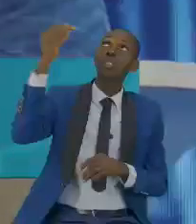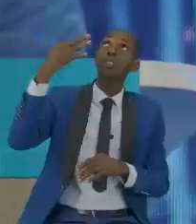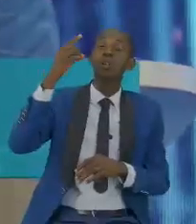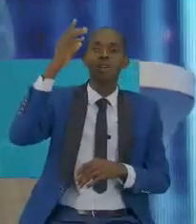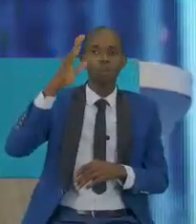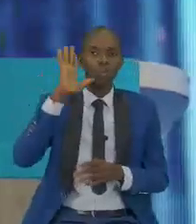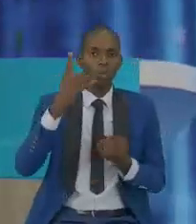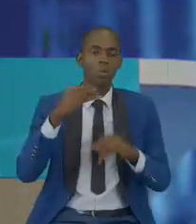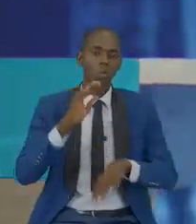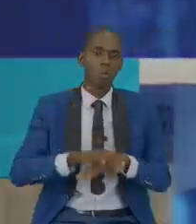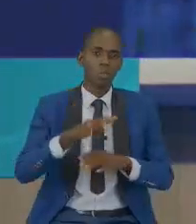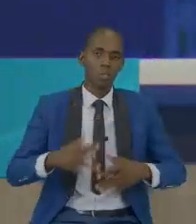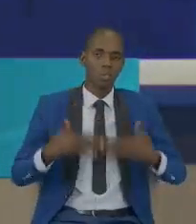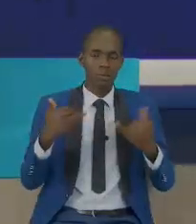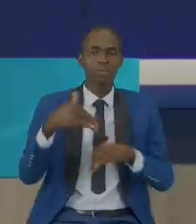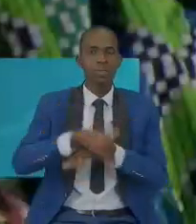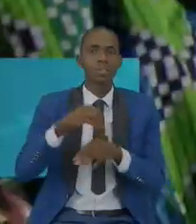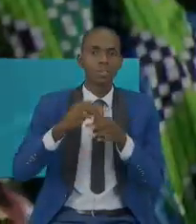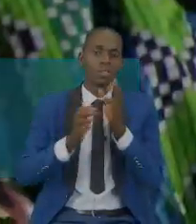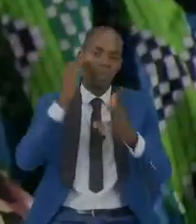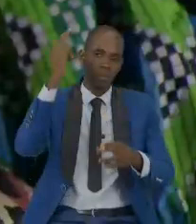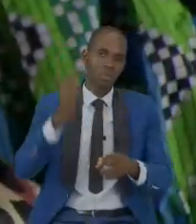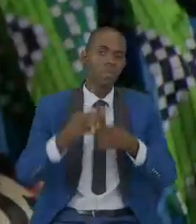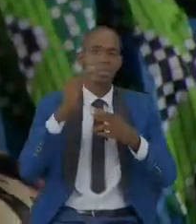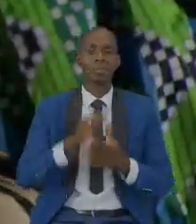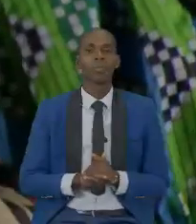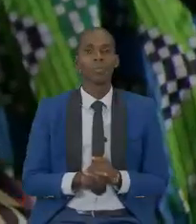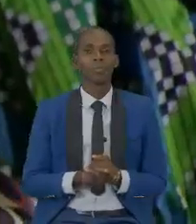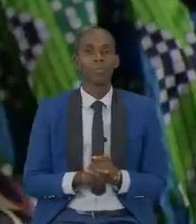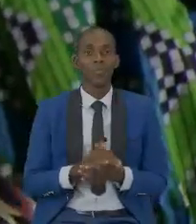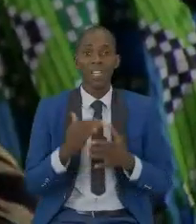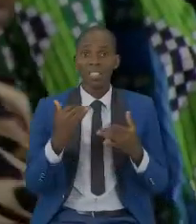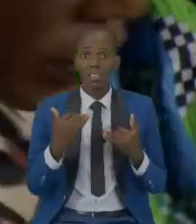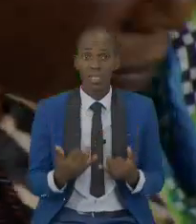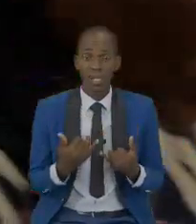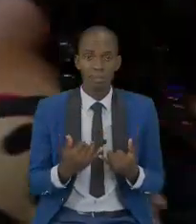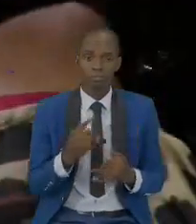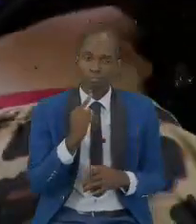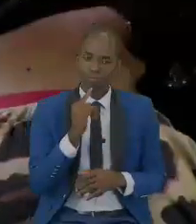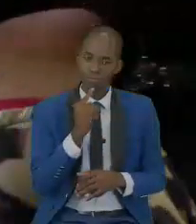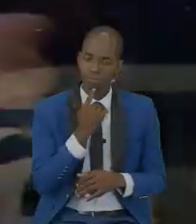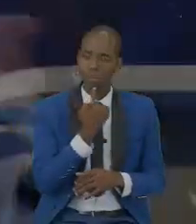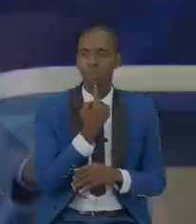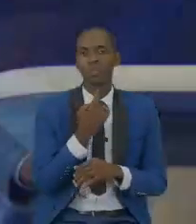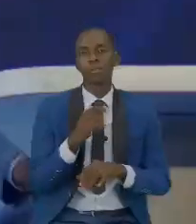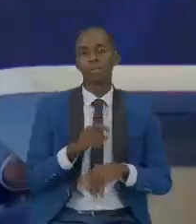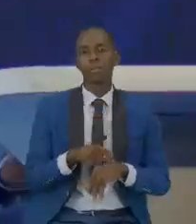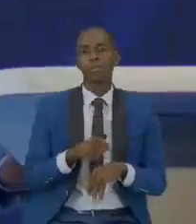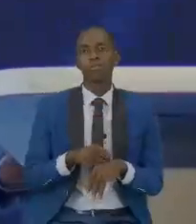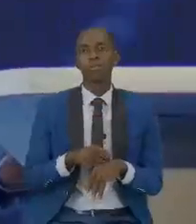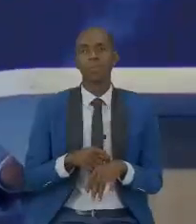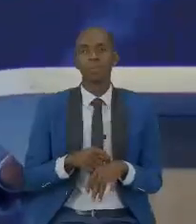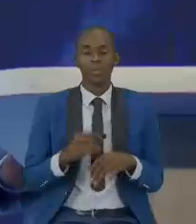will come to your life tonight in Jesus' name. Heads bowed and eyes closed. Heads